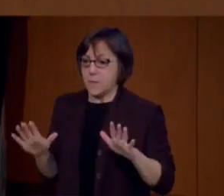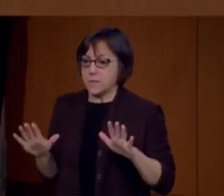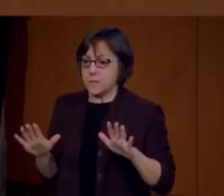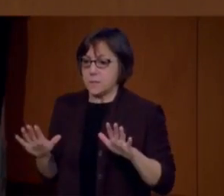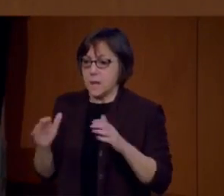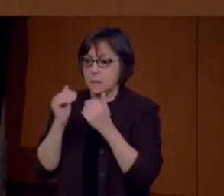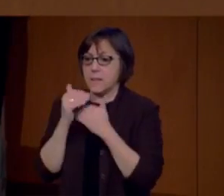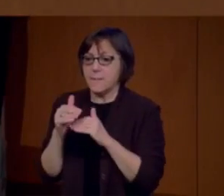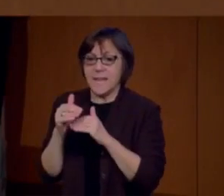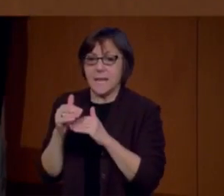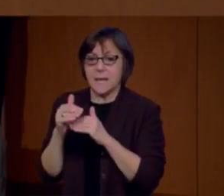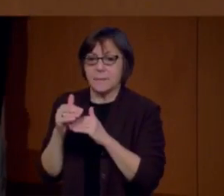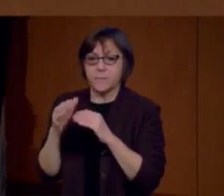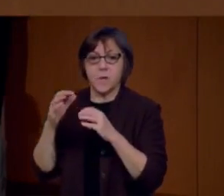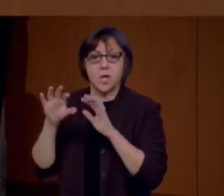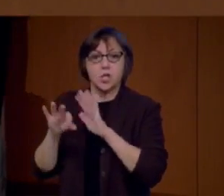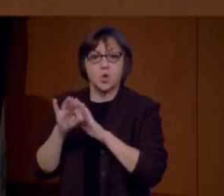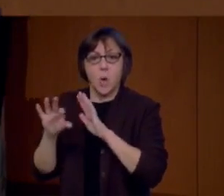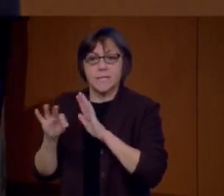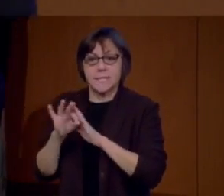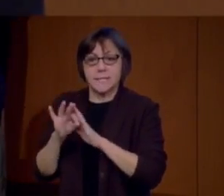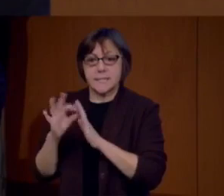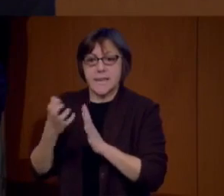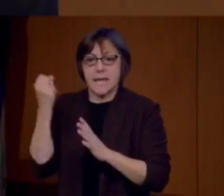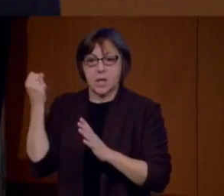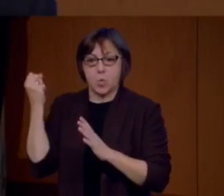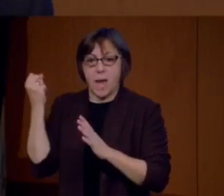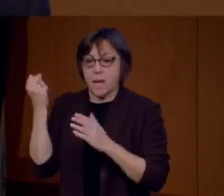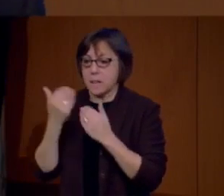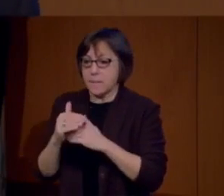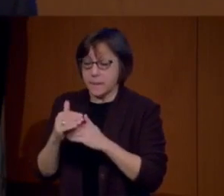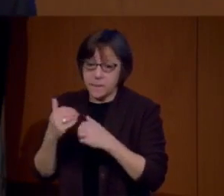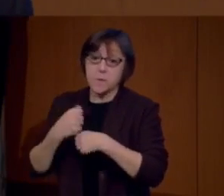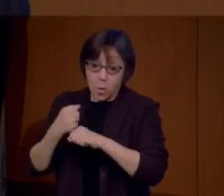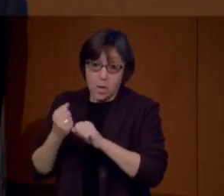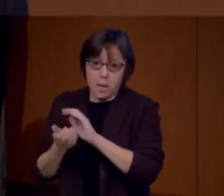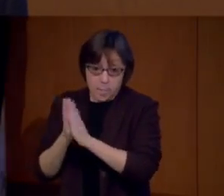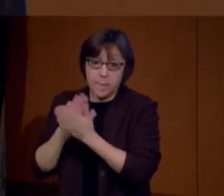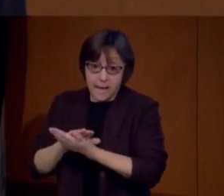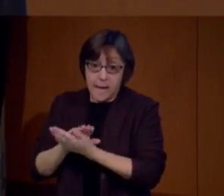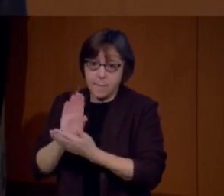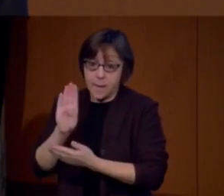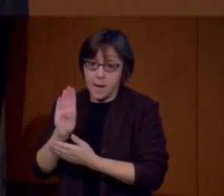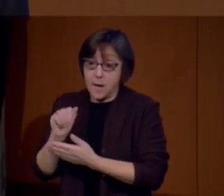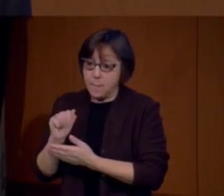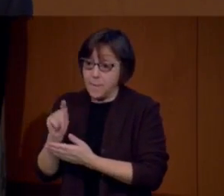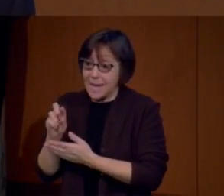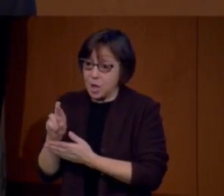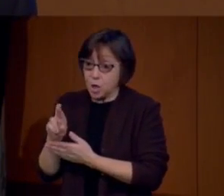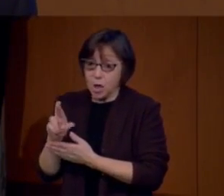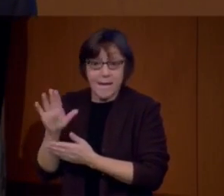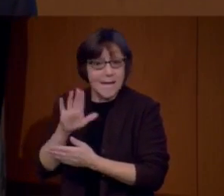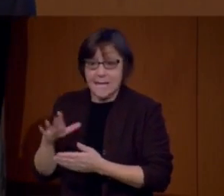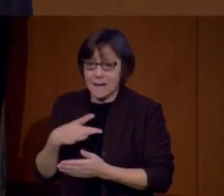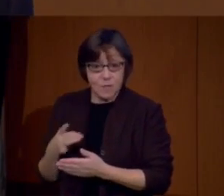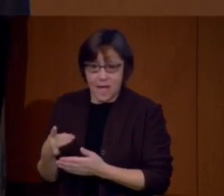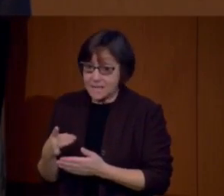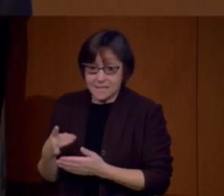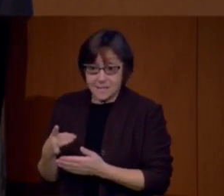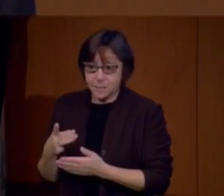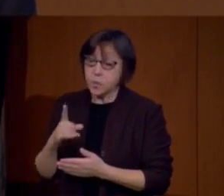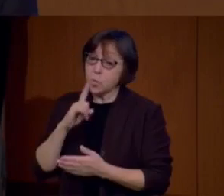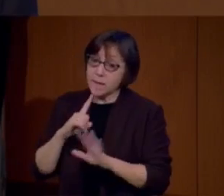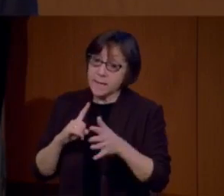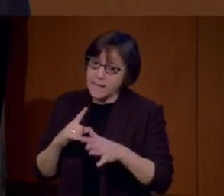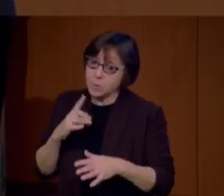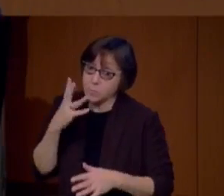Horizons limited, choices taken away. And so he became a baker. He never liked it. Actually, he was pretty